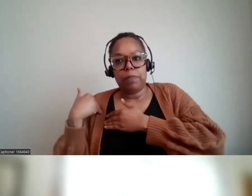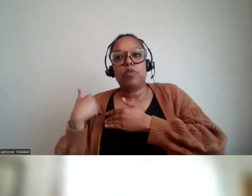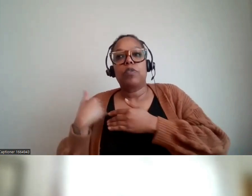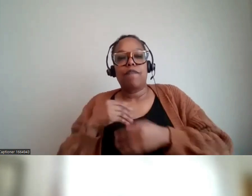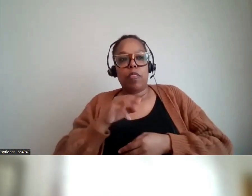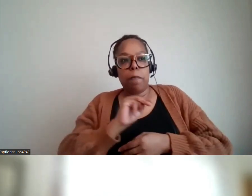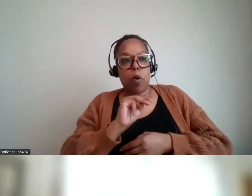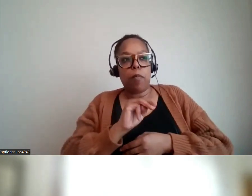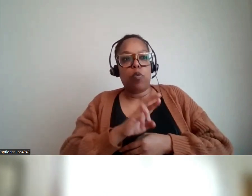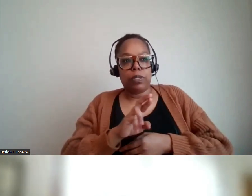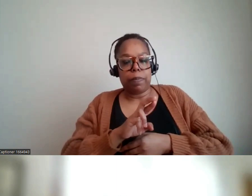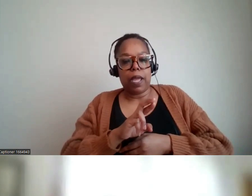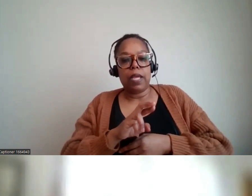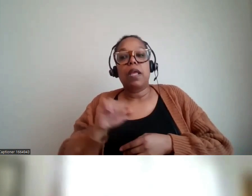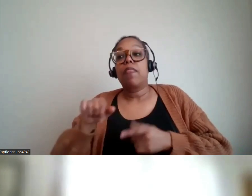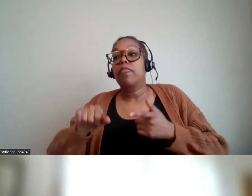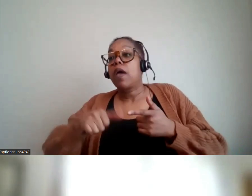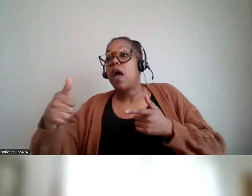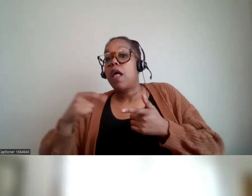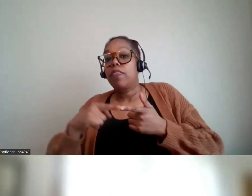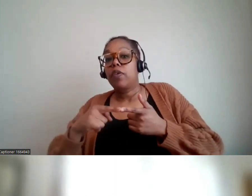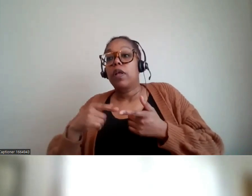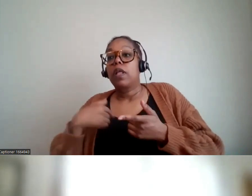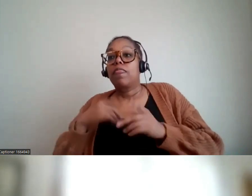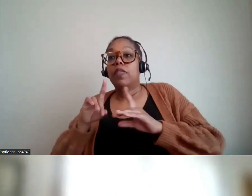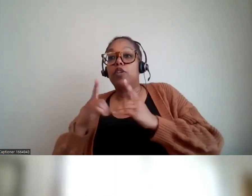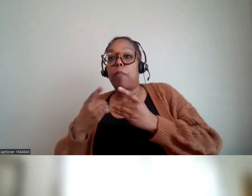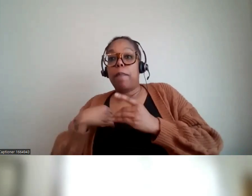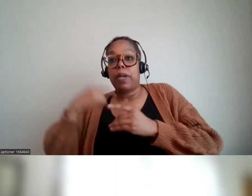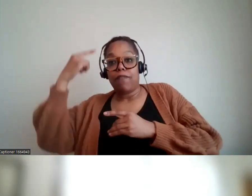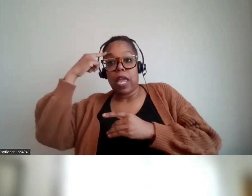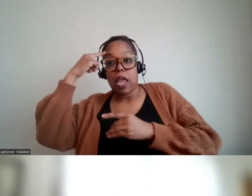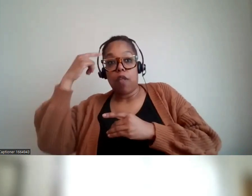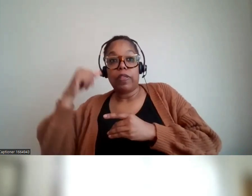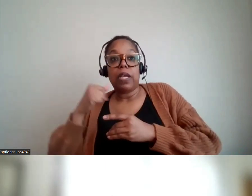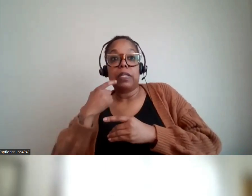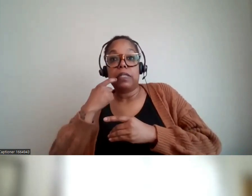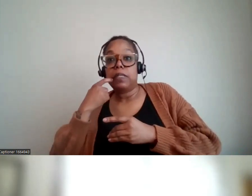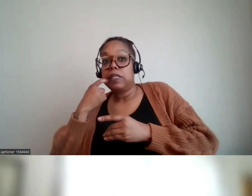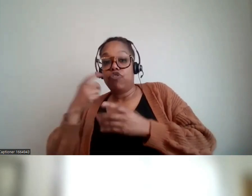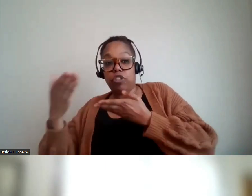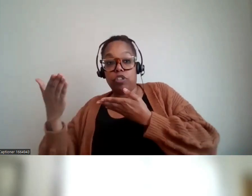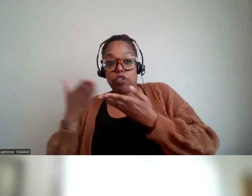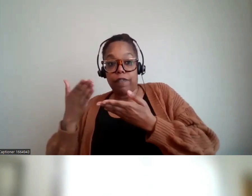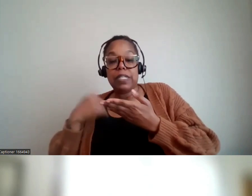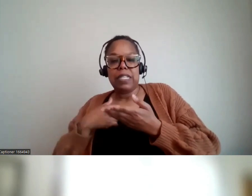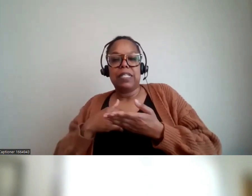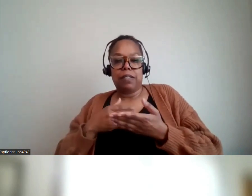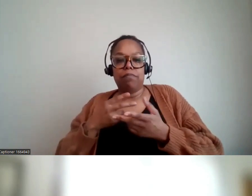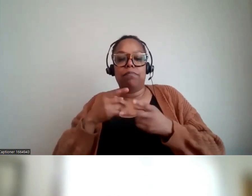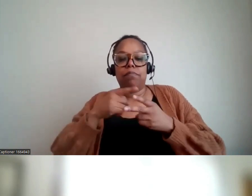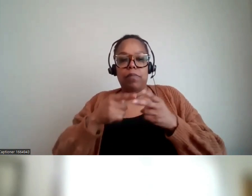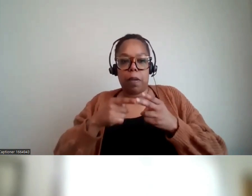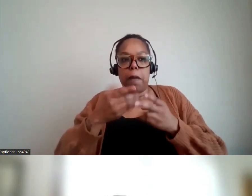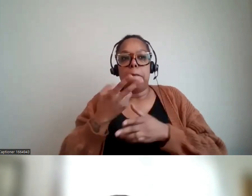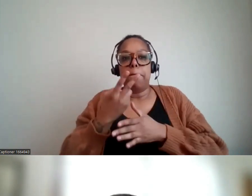Department of Mental Health and Addiction Services, has the responsibility for the adult. Both of those are 24/7, and they're